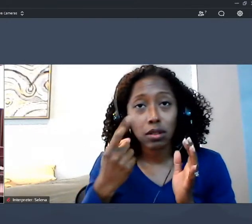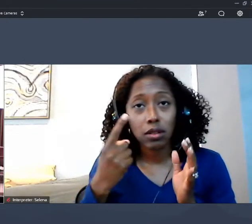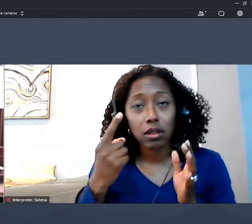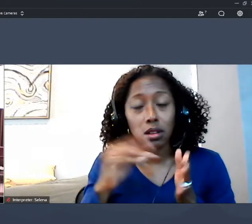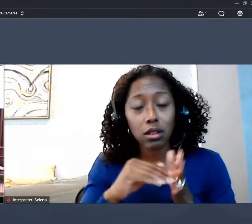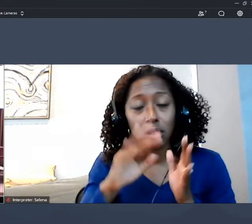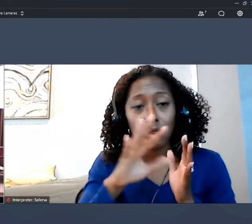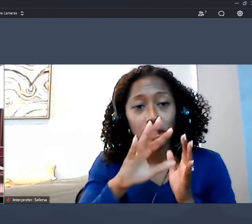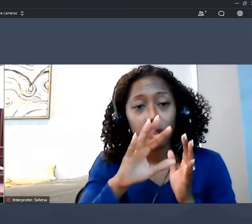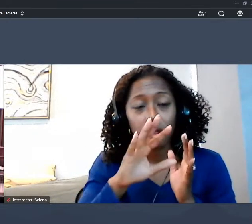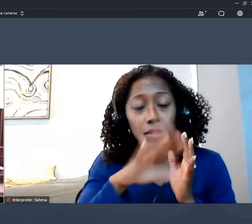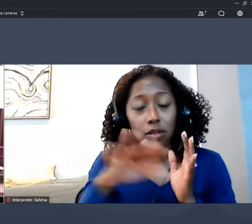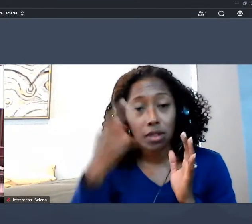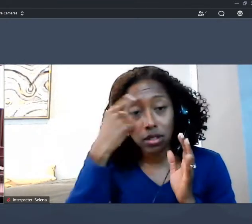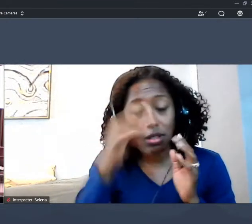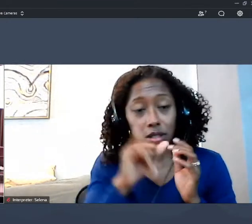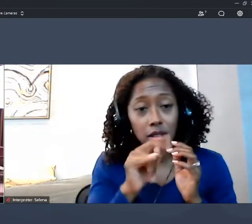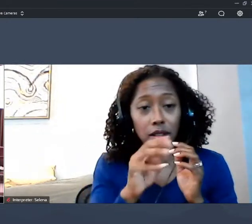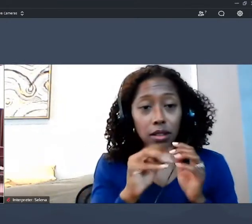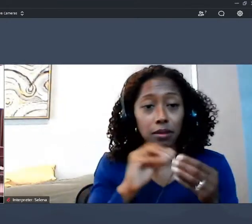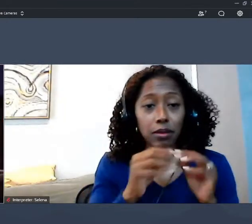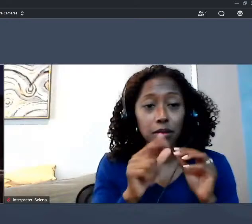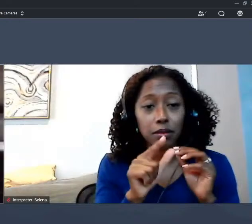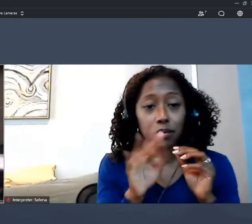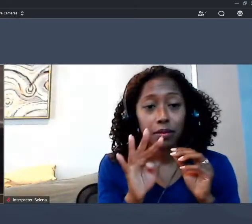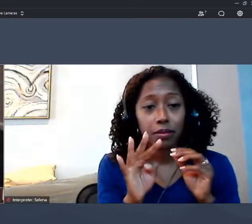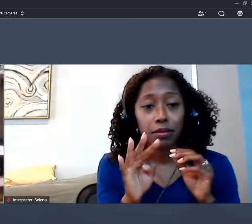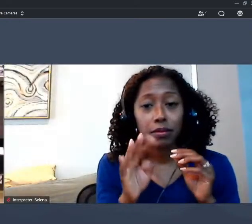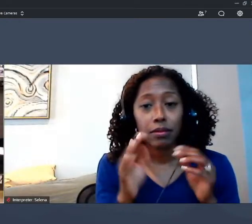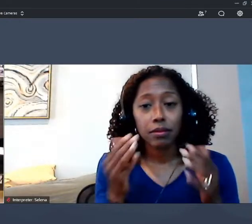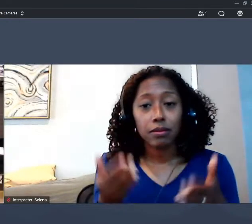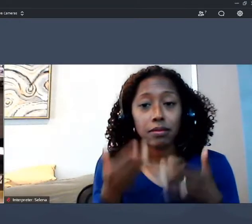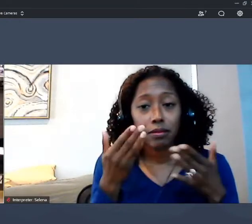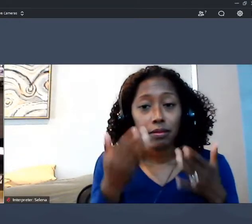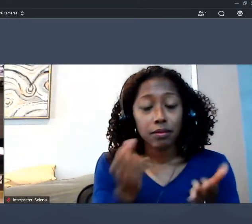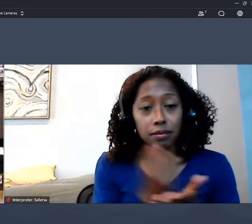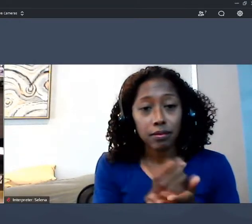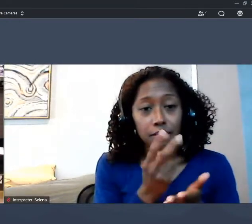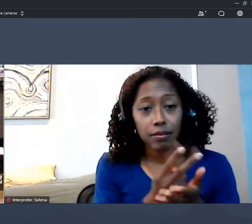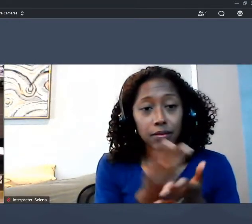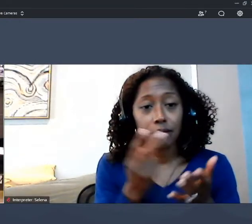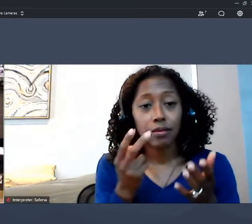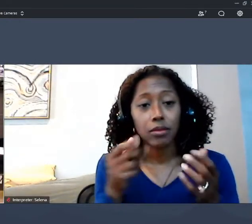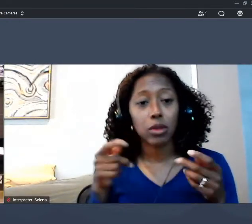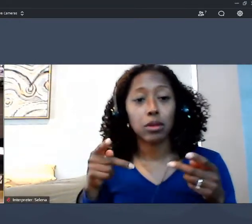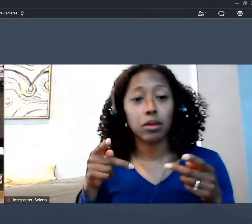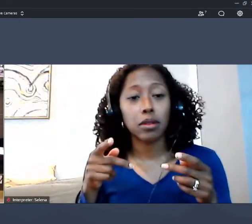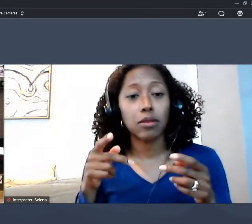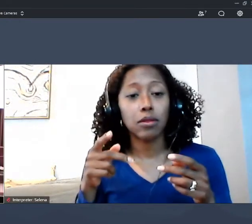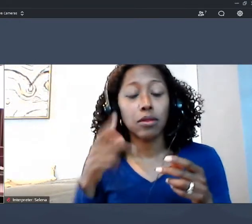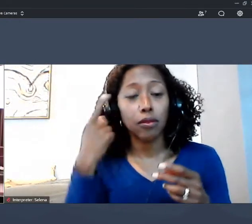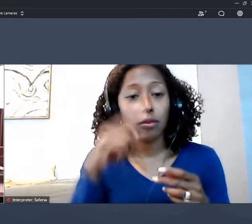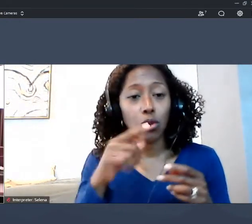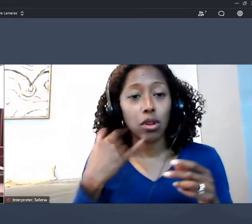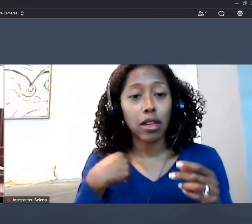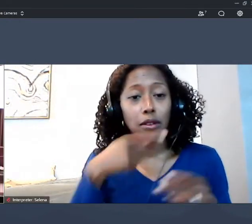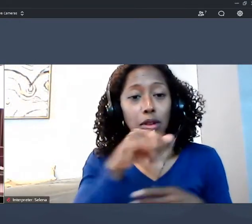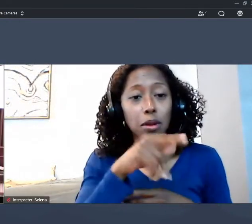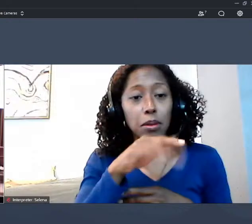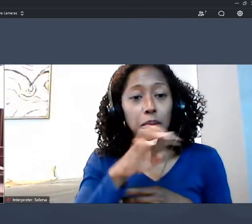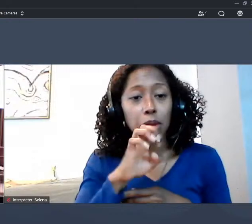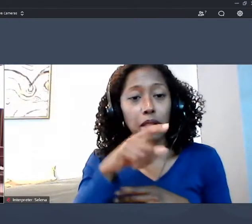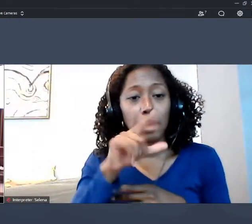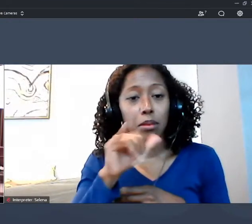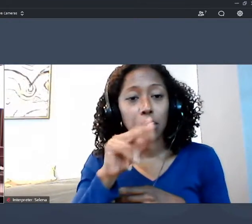$88,211.55. Item number 24 is a resolution approving a position for Pipeline Integrity